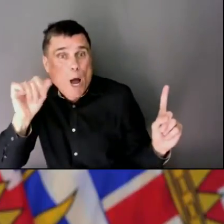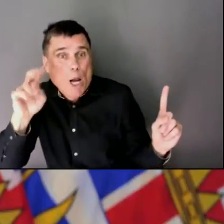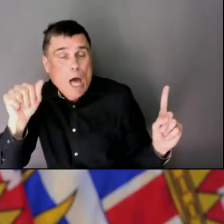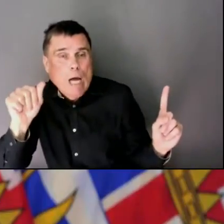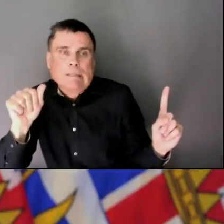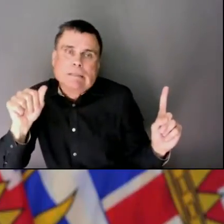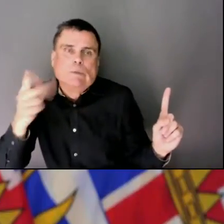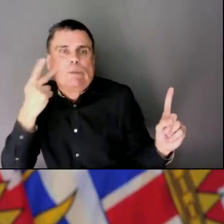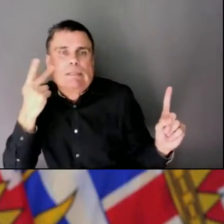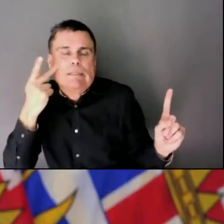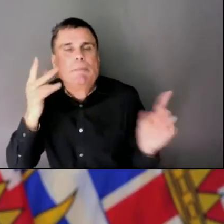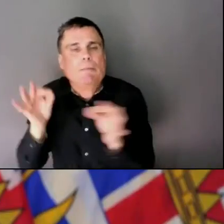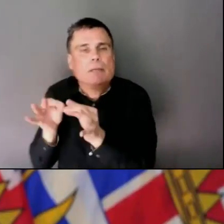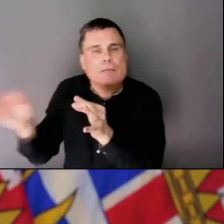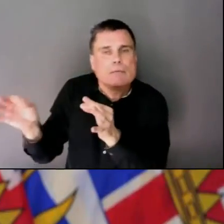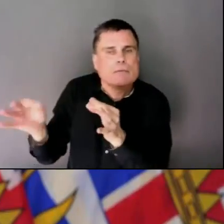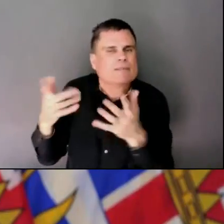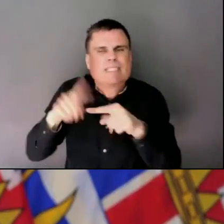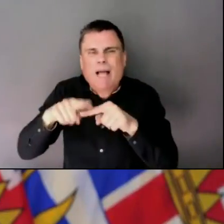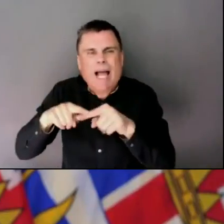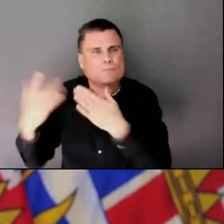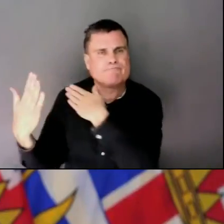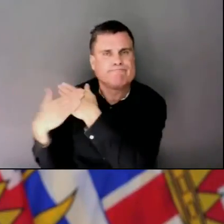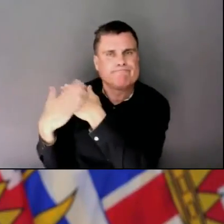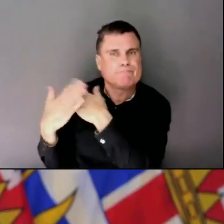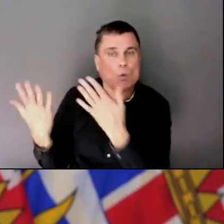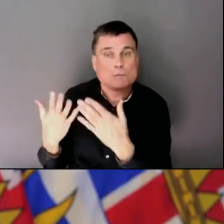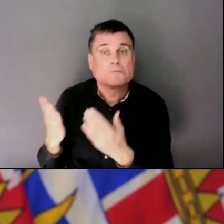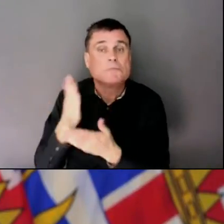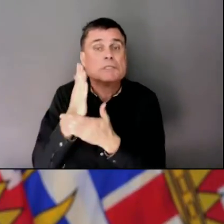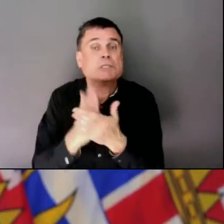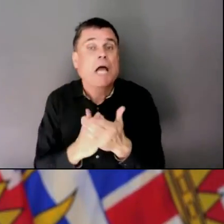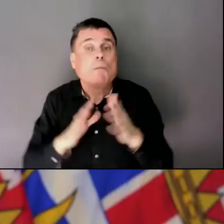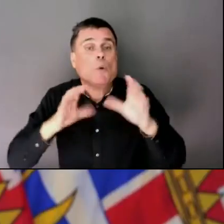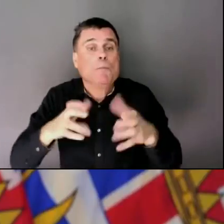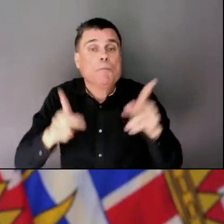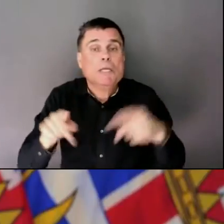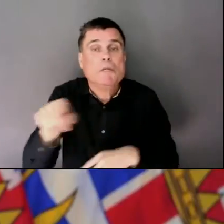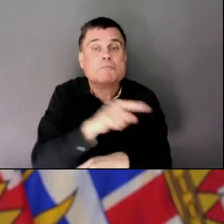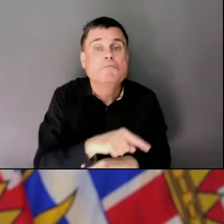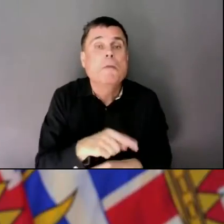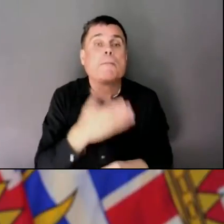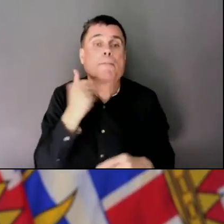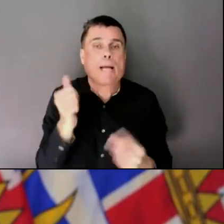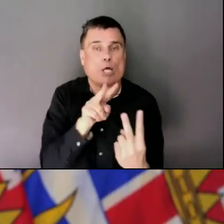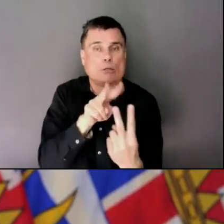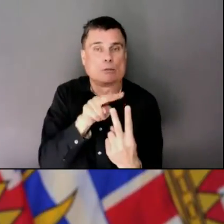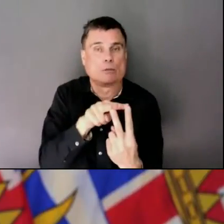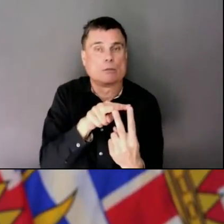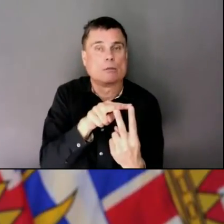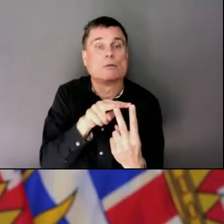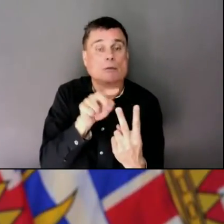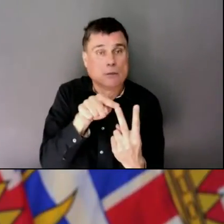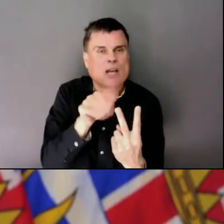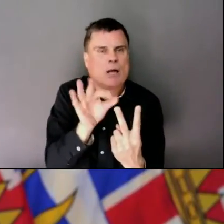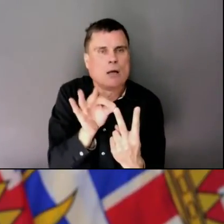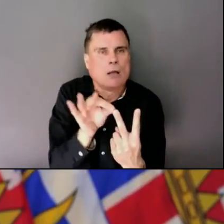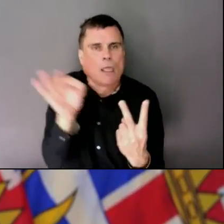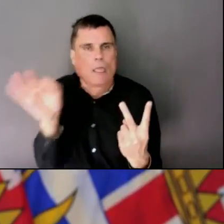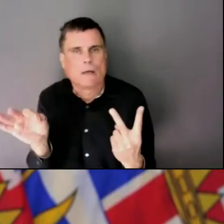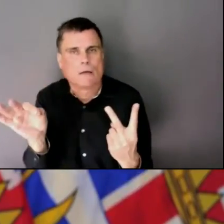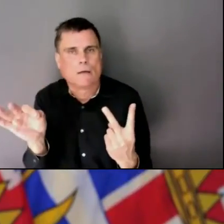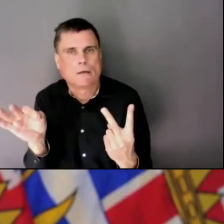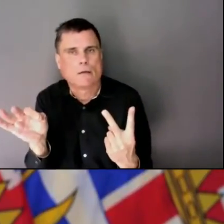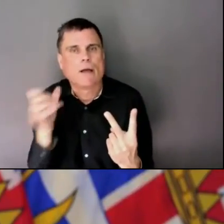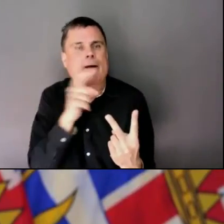populations where you would prefer to delay and other populations where you would prefer to give a second dose with a different vaccine